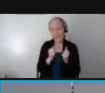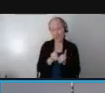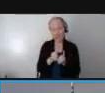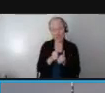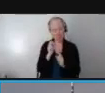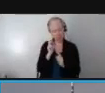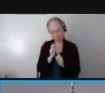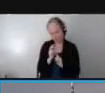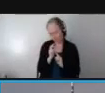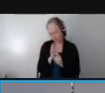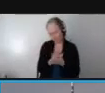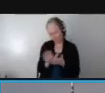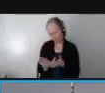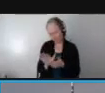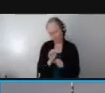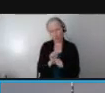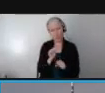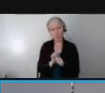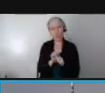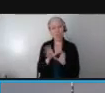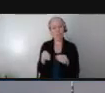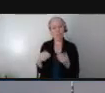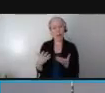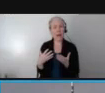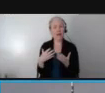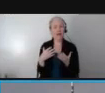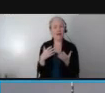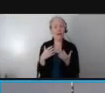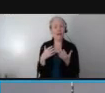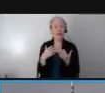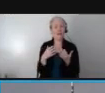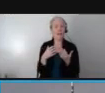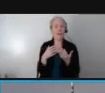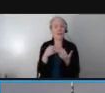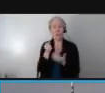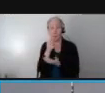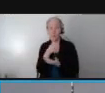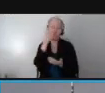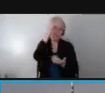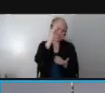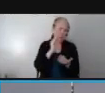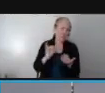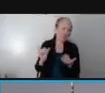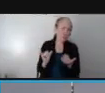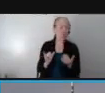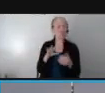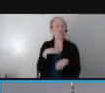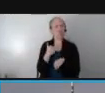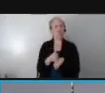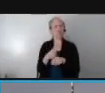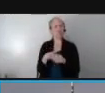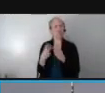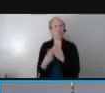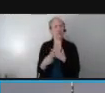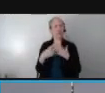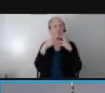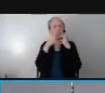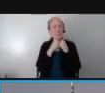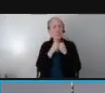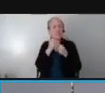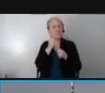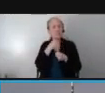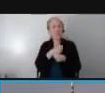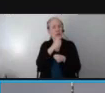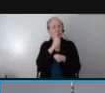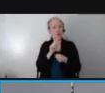job providing both, you know, its women and men astronauts with a program to help preserve that fertility, to allow